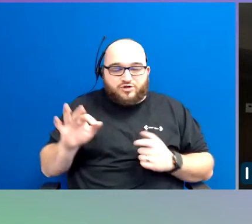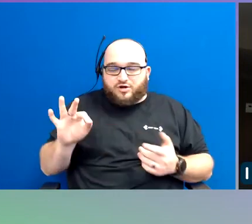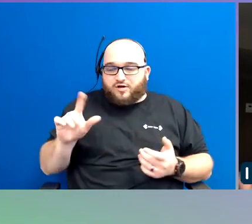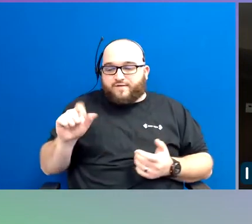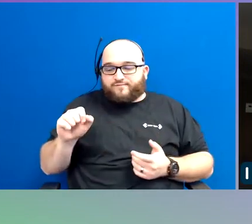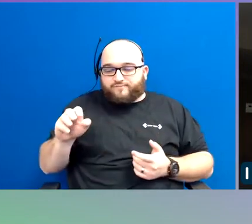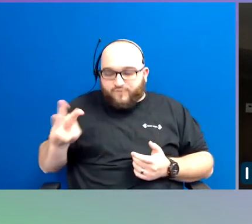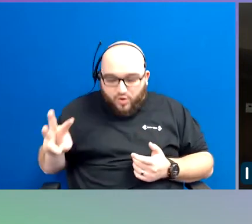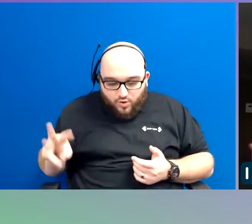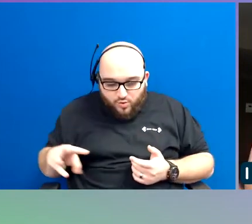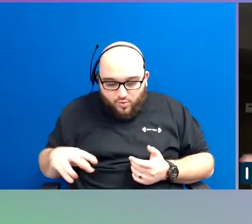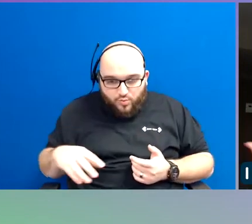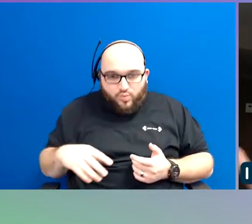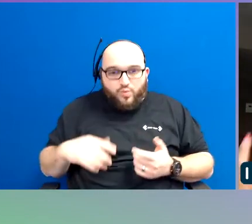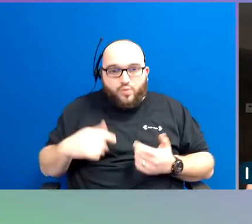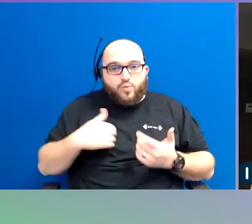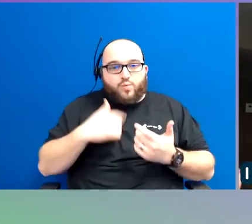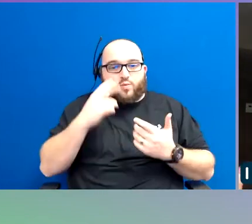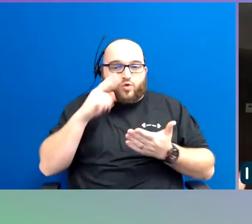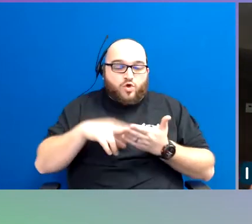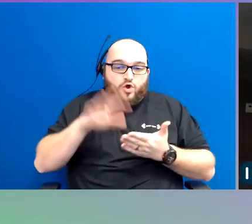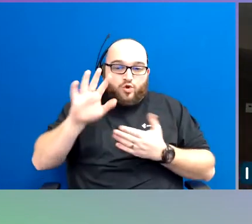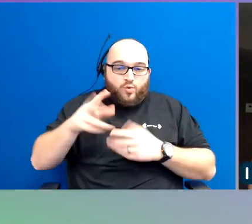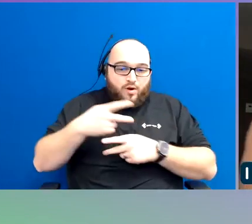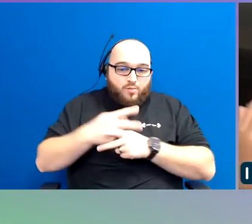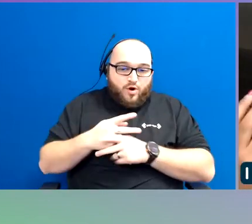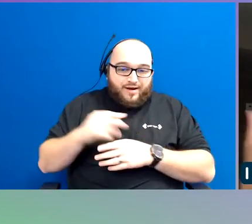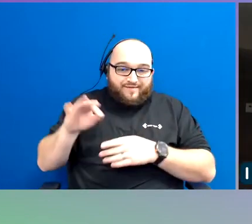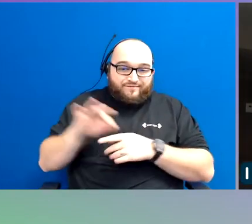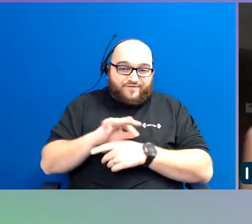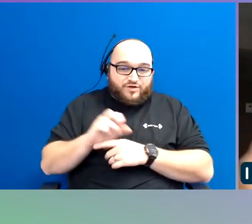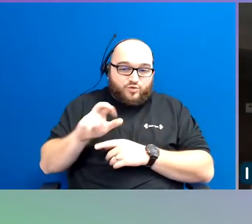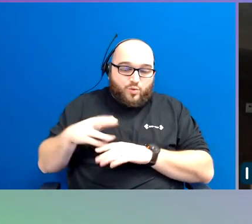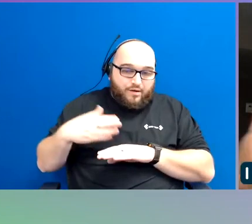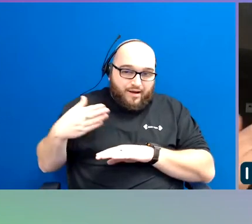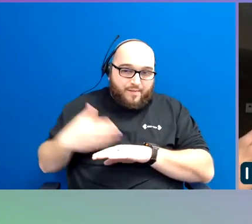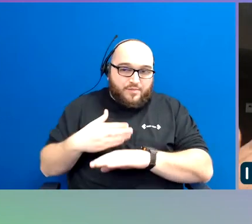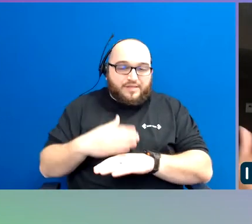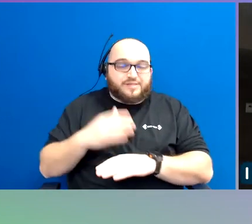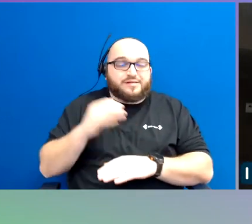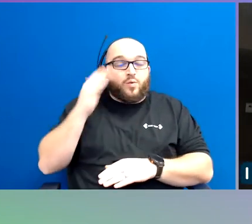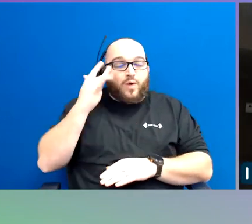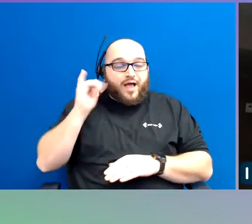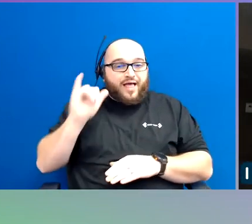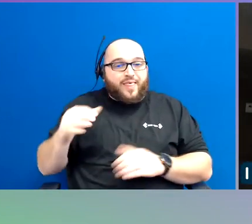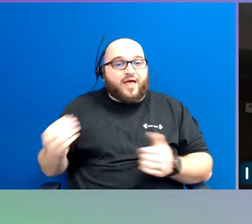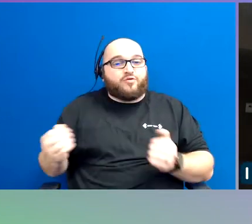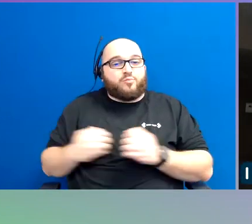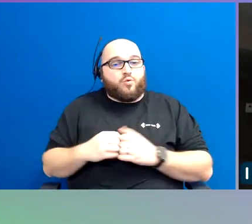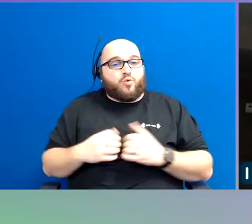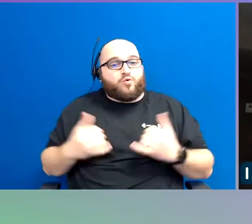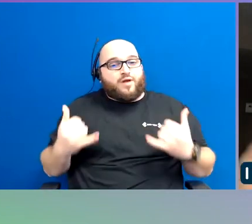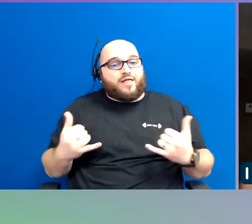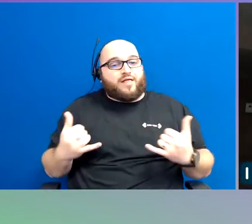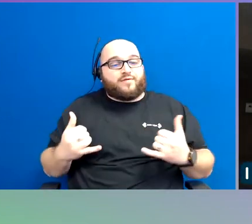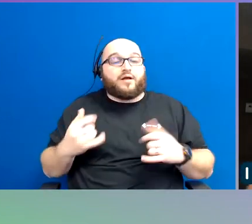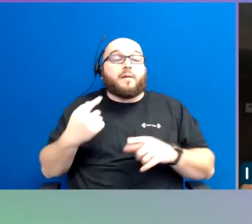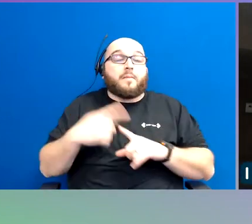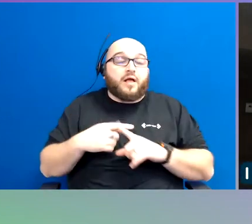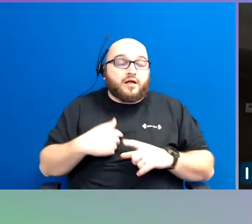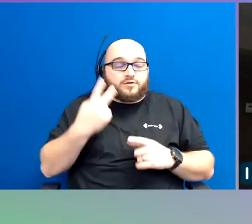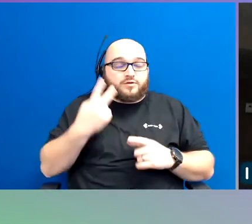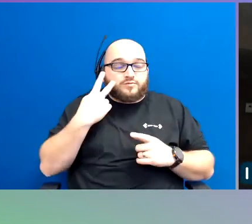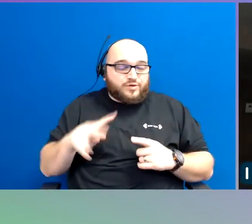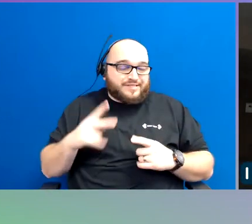newer product features or updates because that's a little bit more relevant. I'd also try and bifurcate to